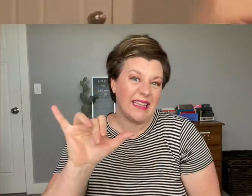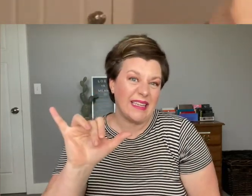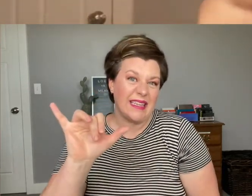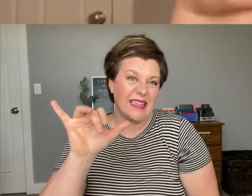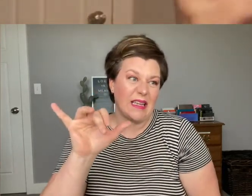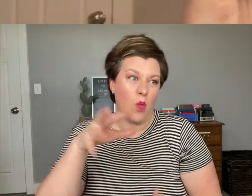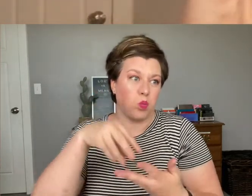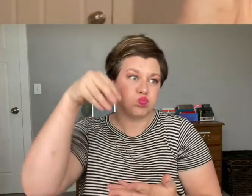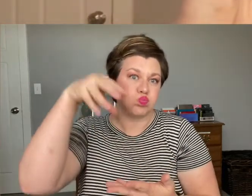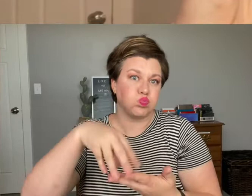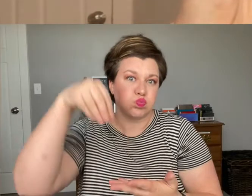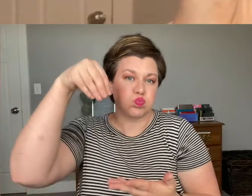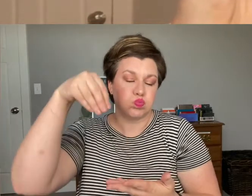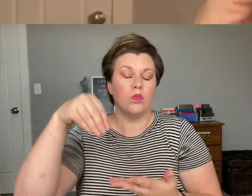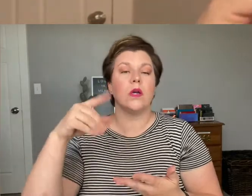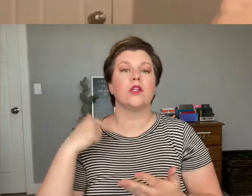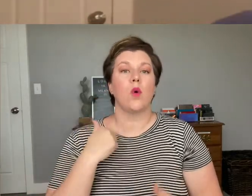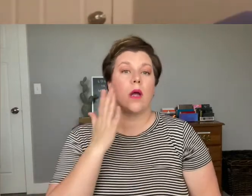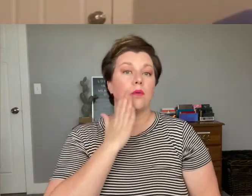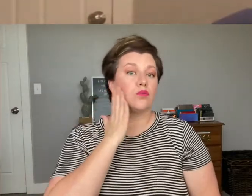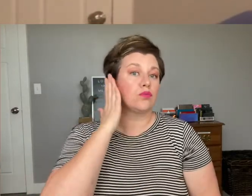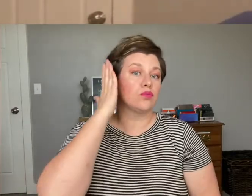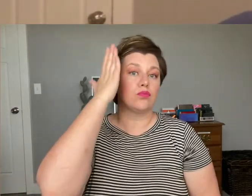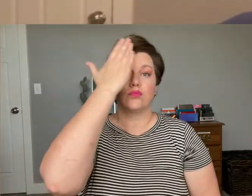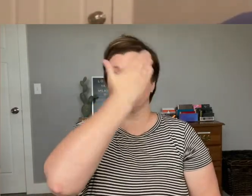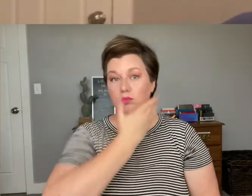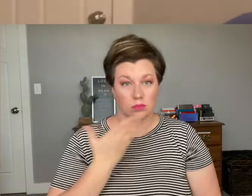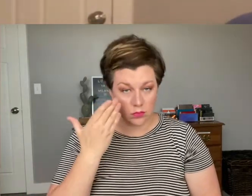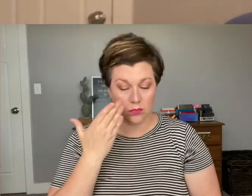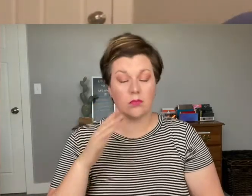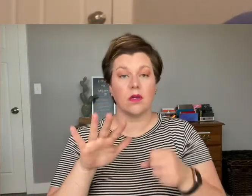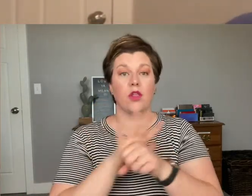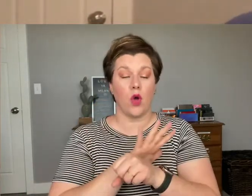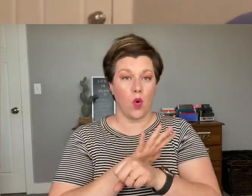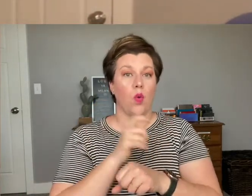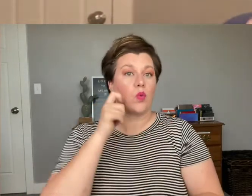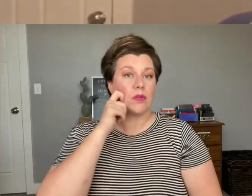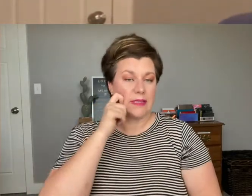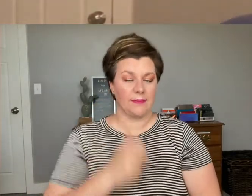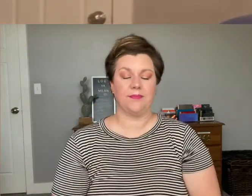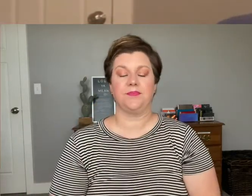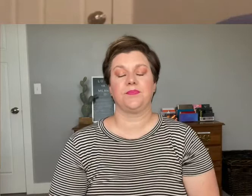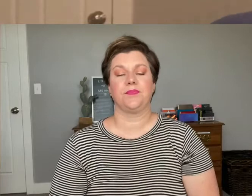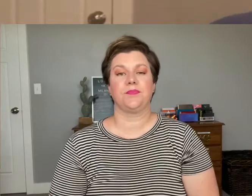is nice and goopy. And I just go in and I put it on